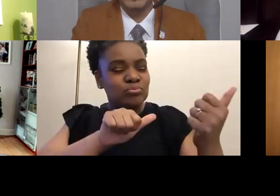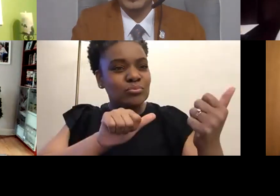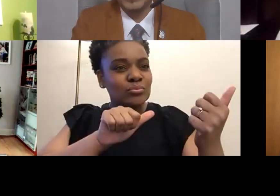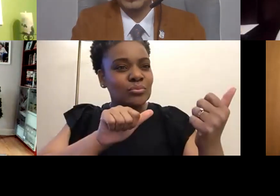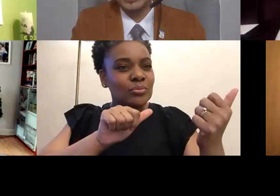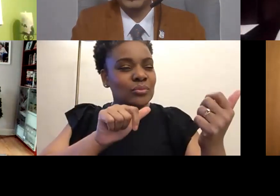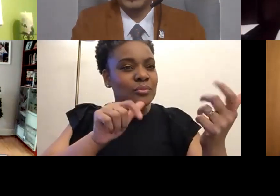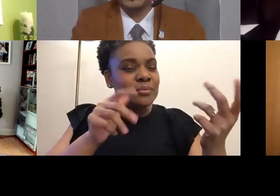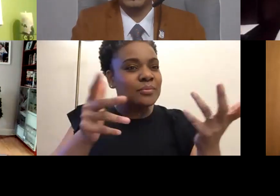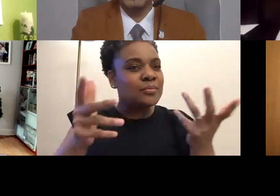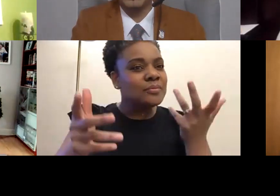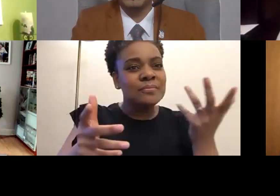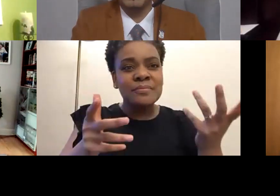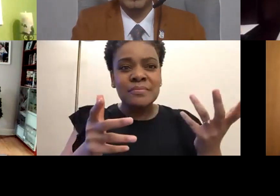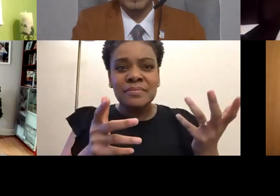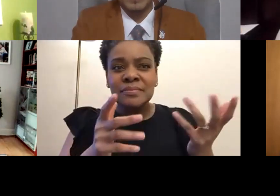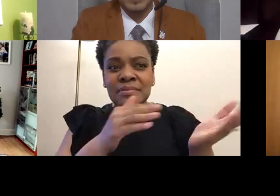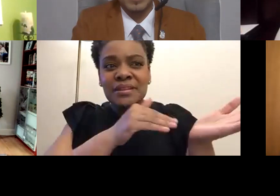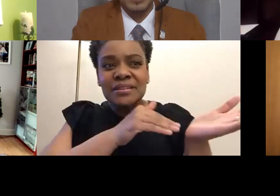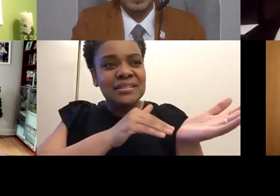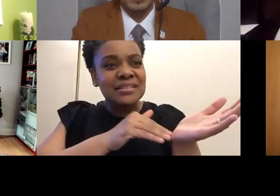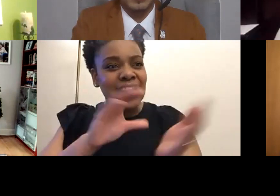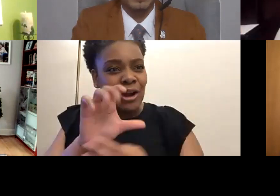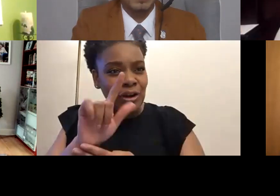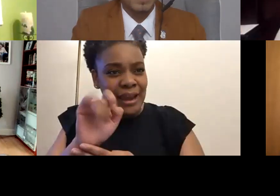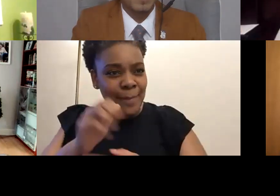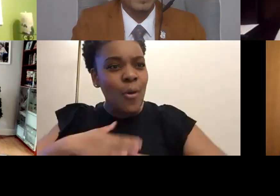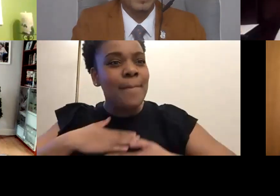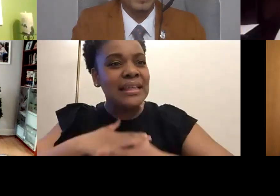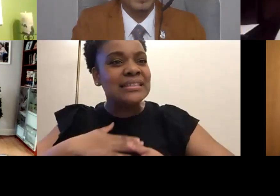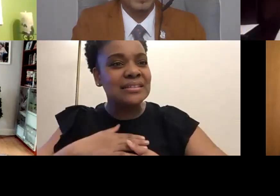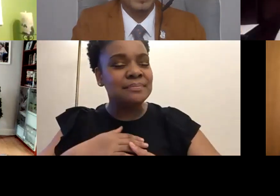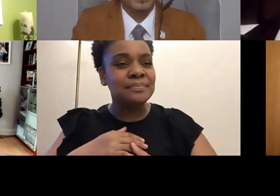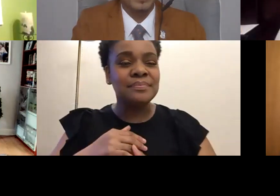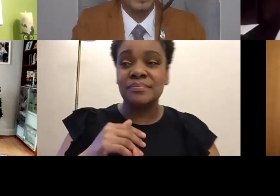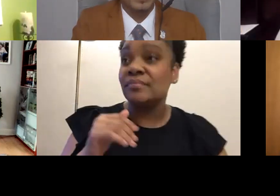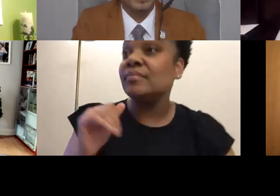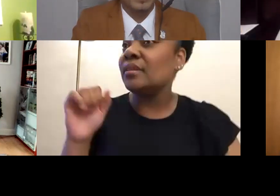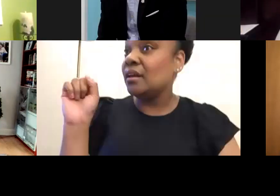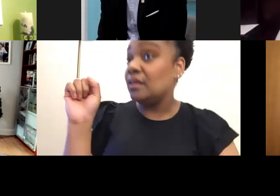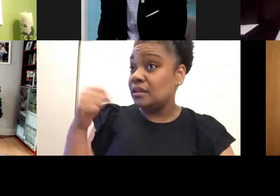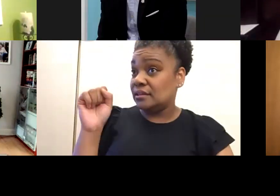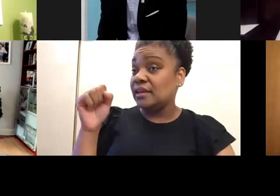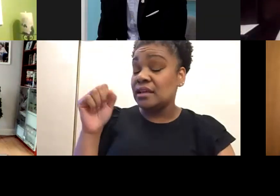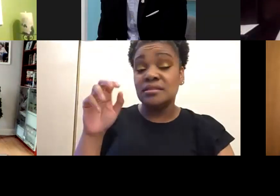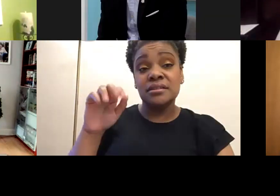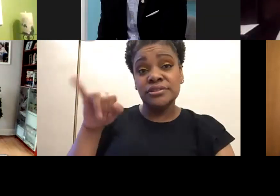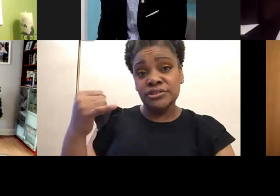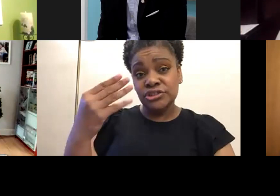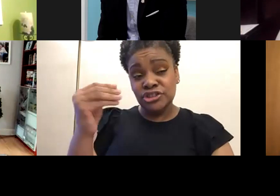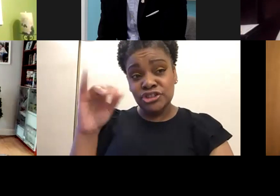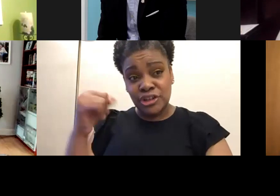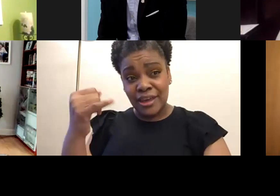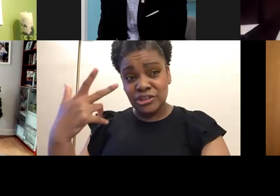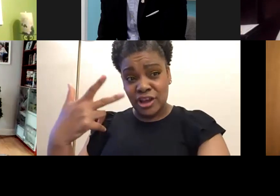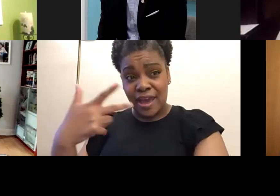I'll direct that to Dr. Clayborne. Yeah, so we talked a lot about the J&J vaccine today and the other ones. One thing